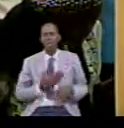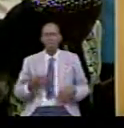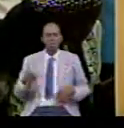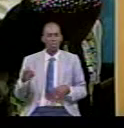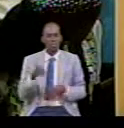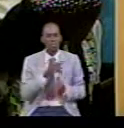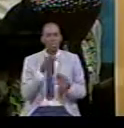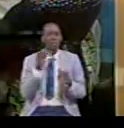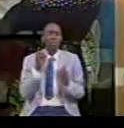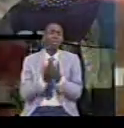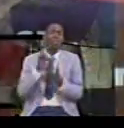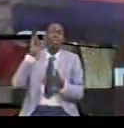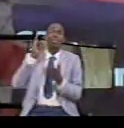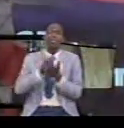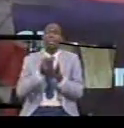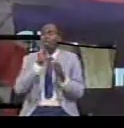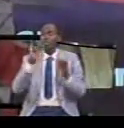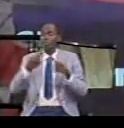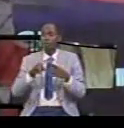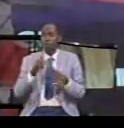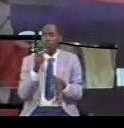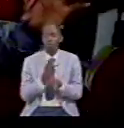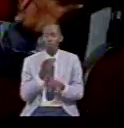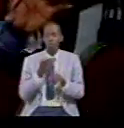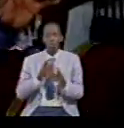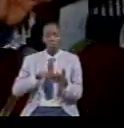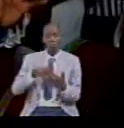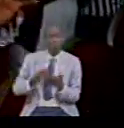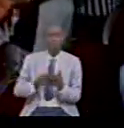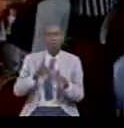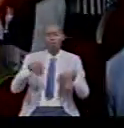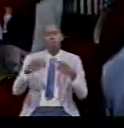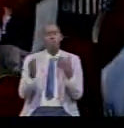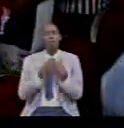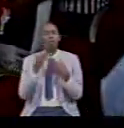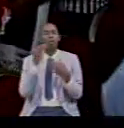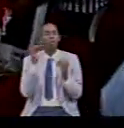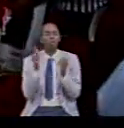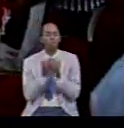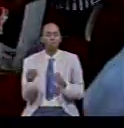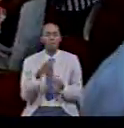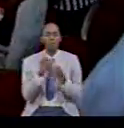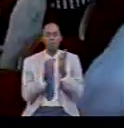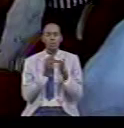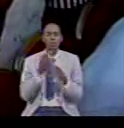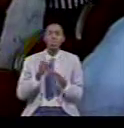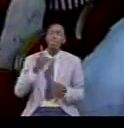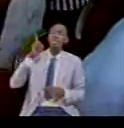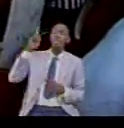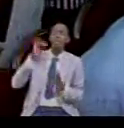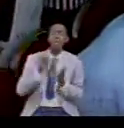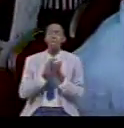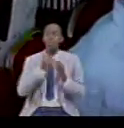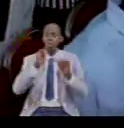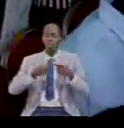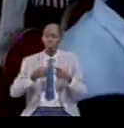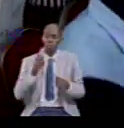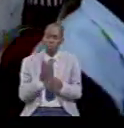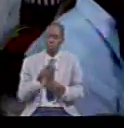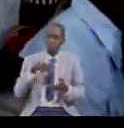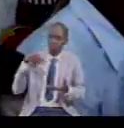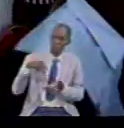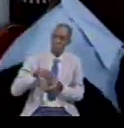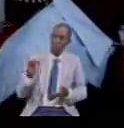is able to keep you from falling, go home with you. He that is able to keep you standing, go home with